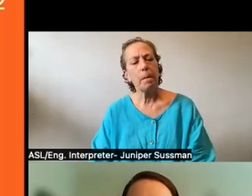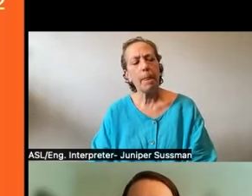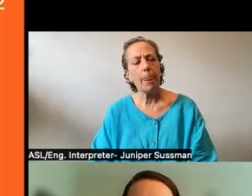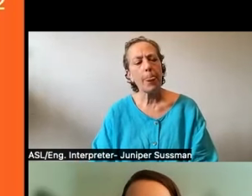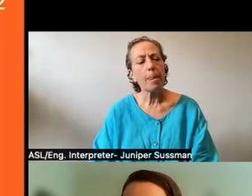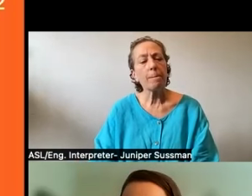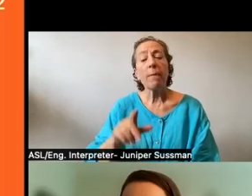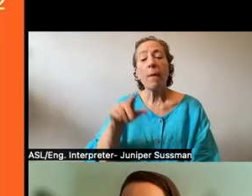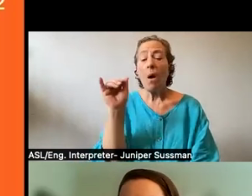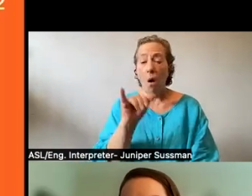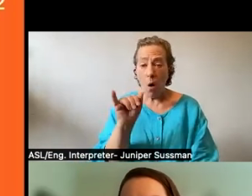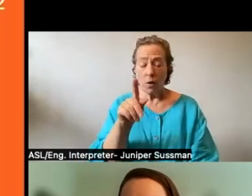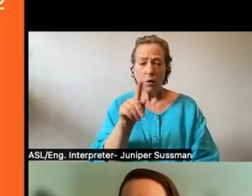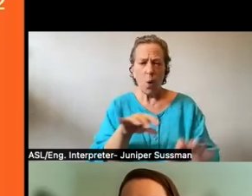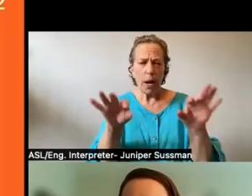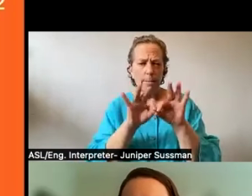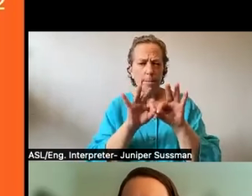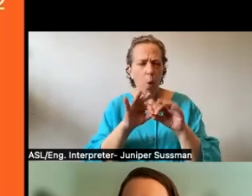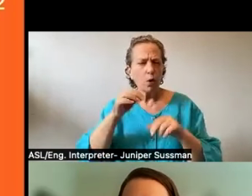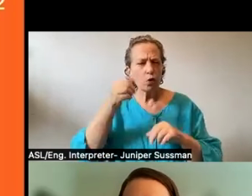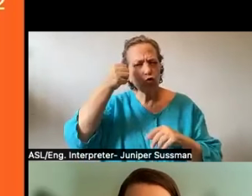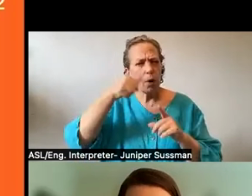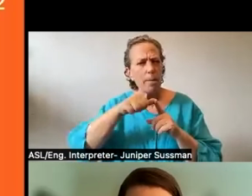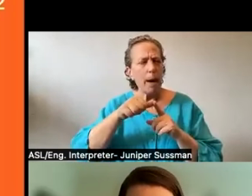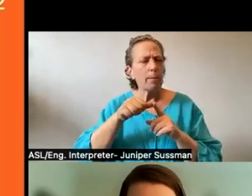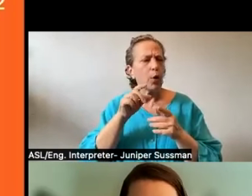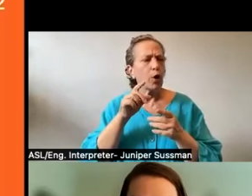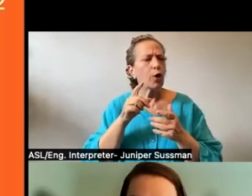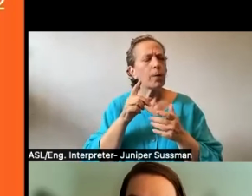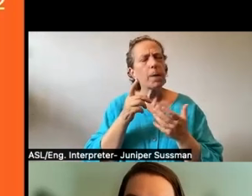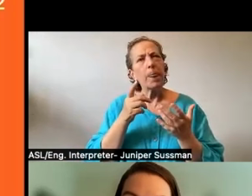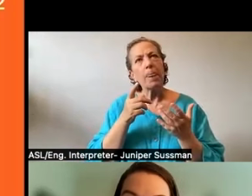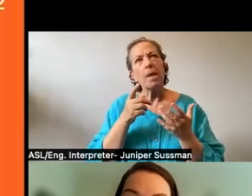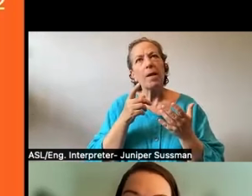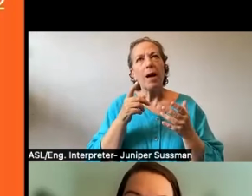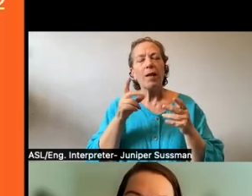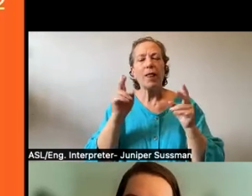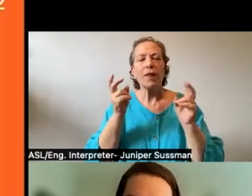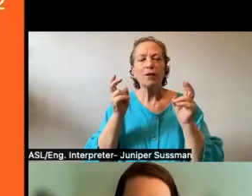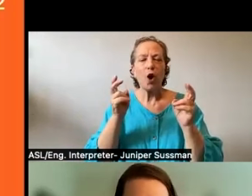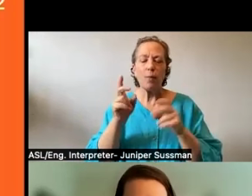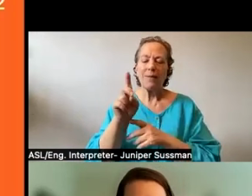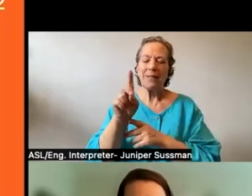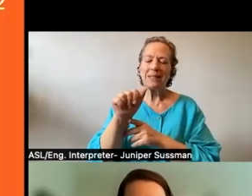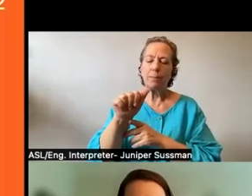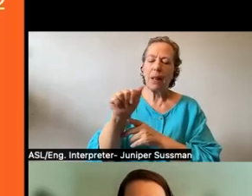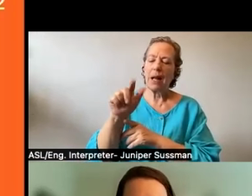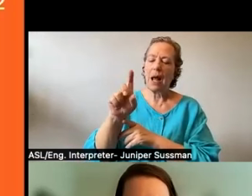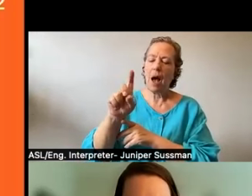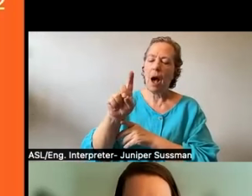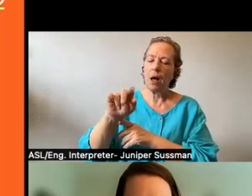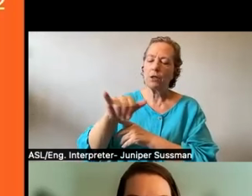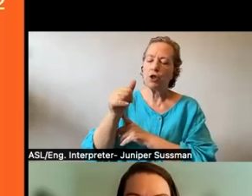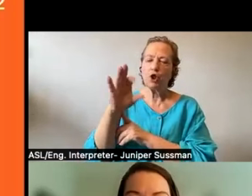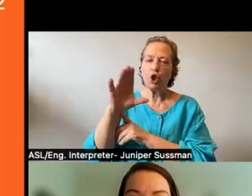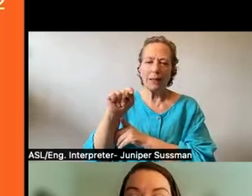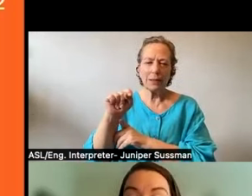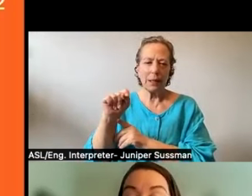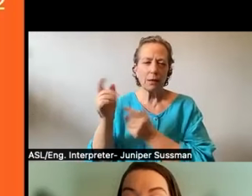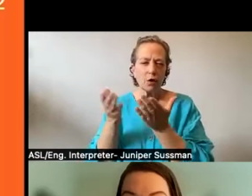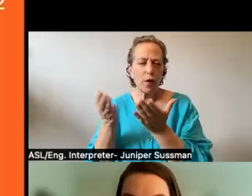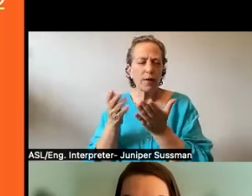to know what I consider are called sort of disability adjacent medical legal partnerships. And these are probably those that